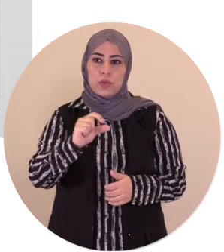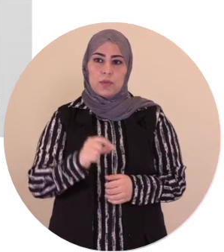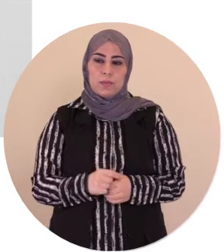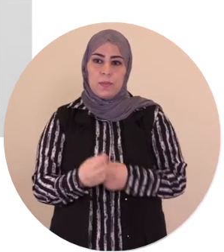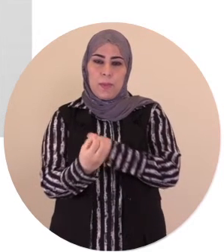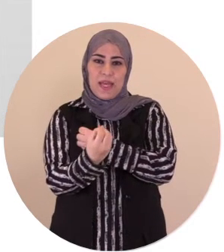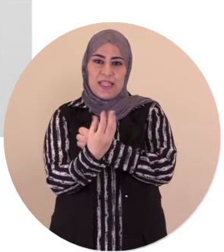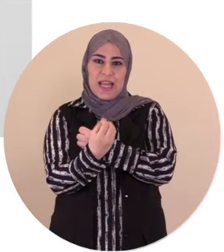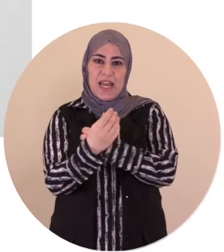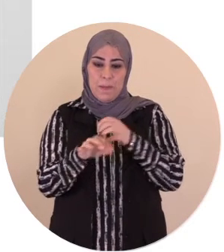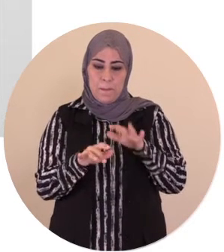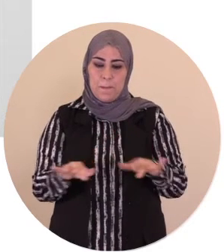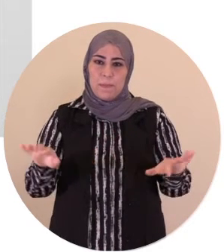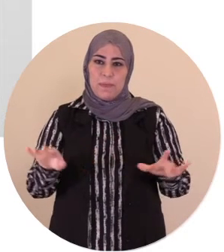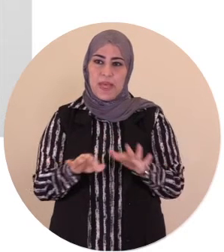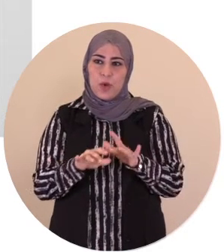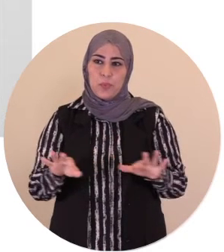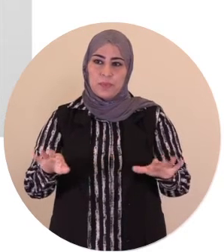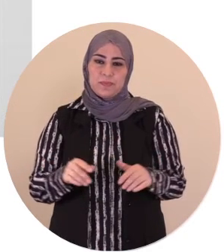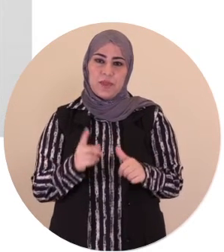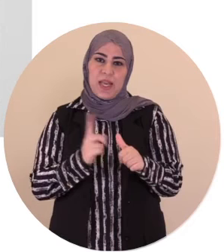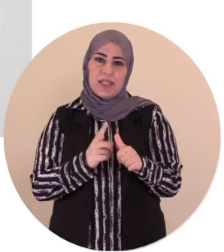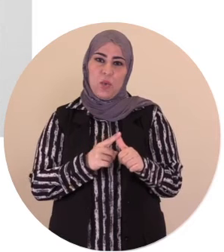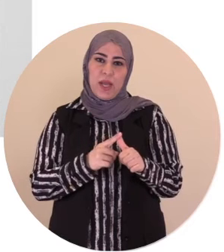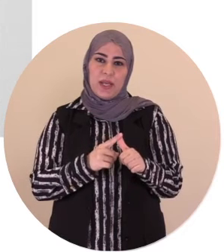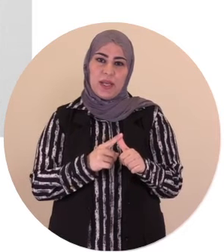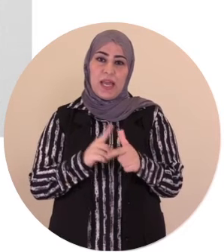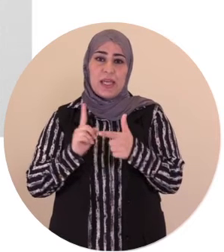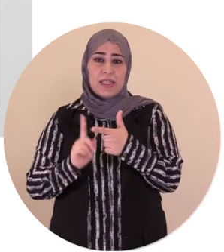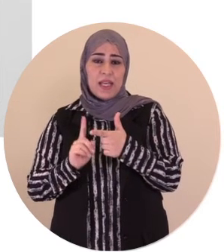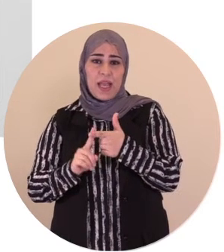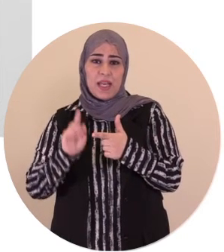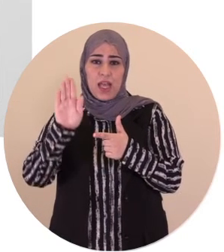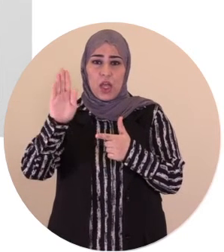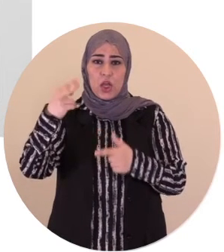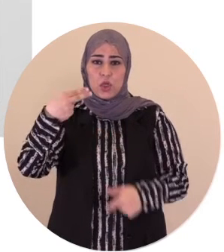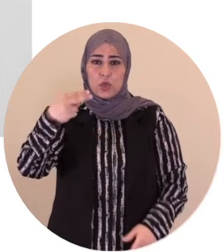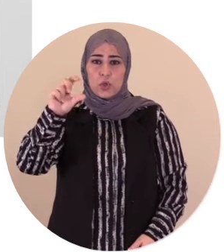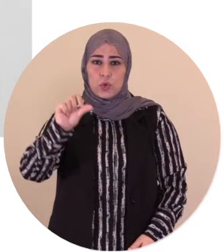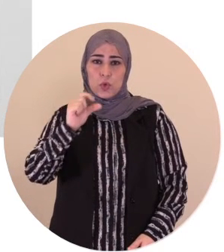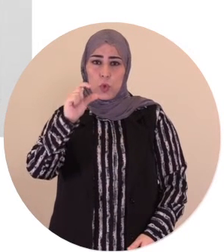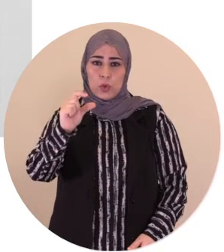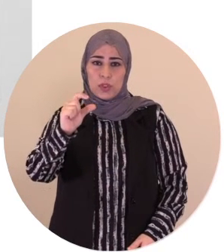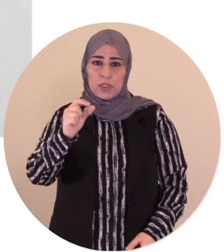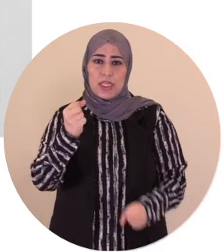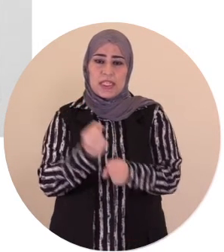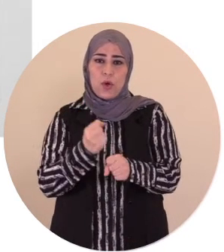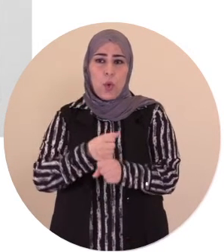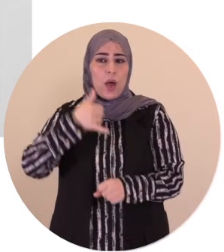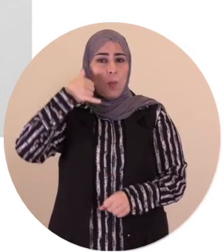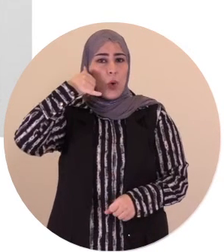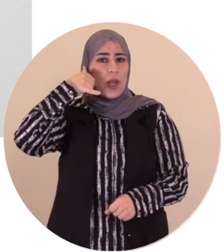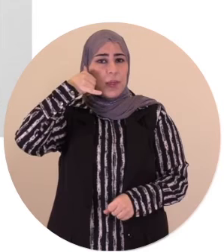piano lesson. This is our first action. Srood made a phone call. Let's put them in one sentence and